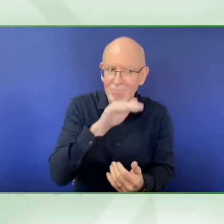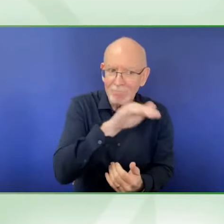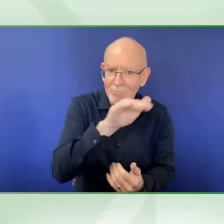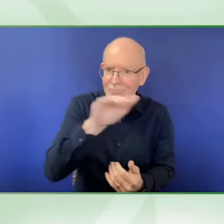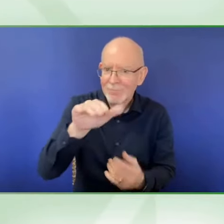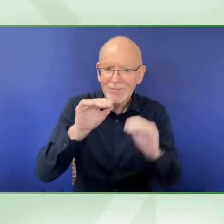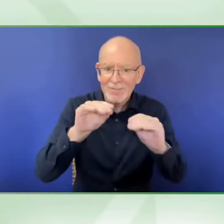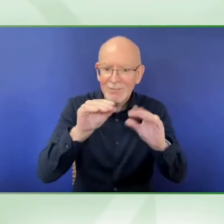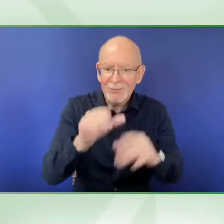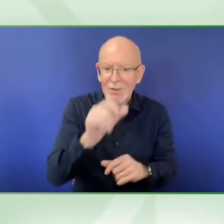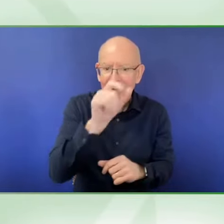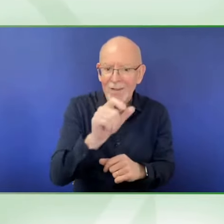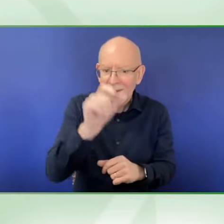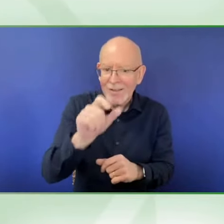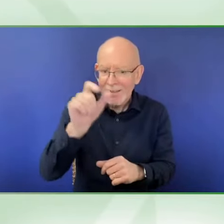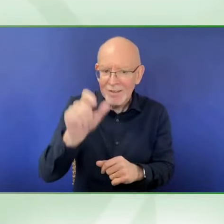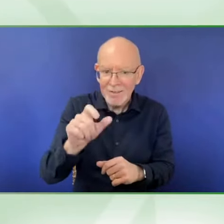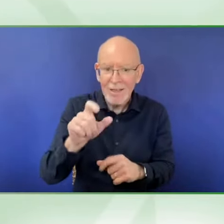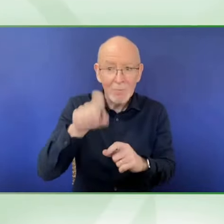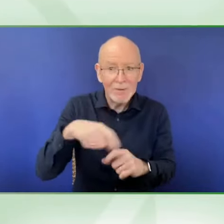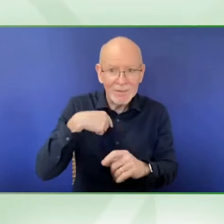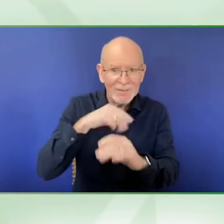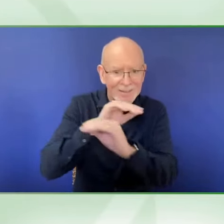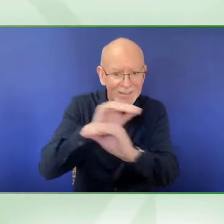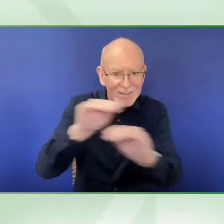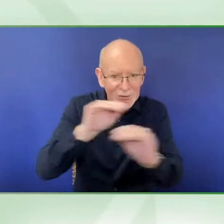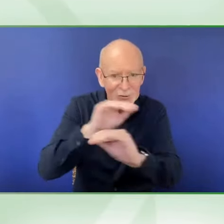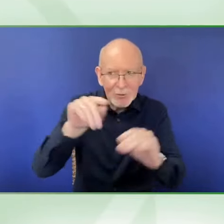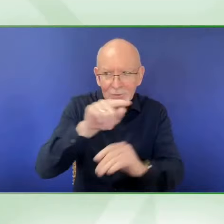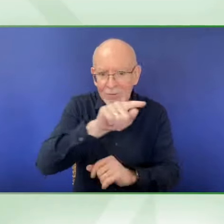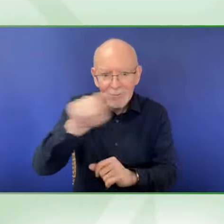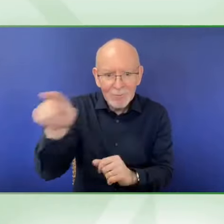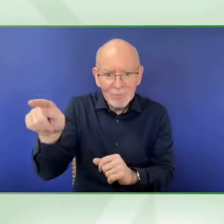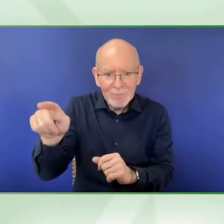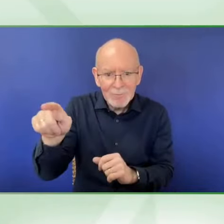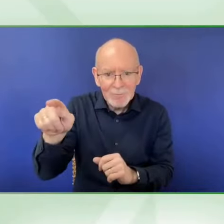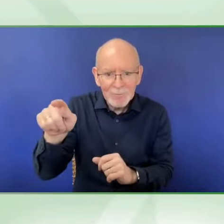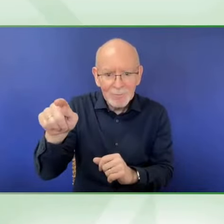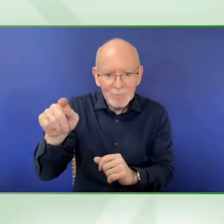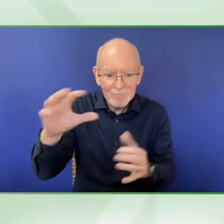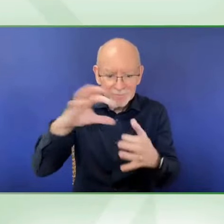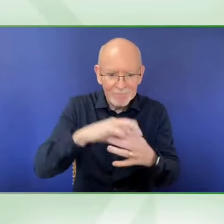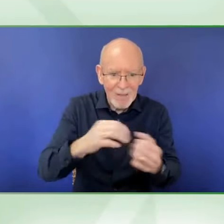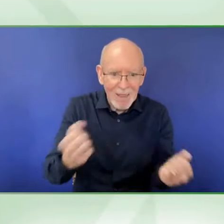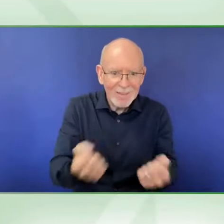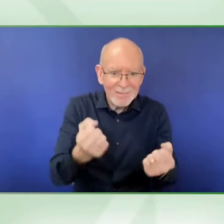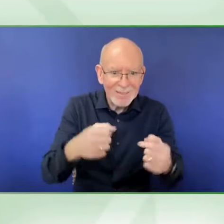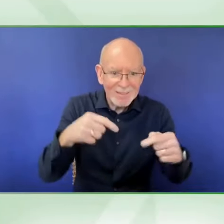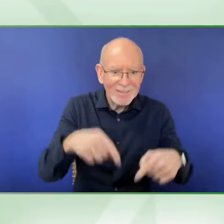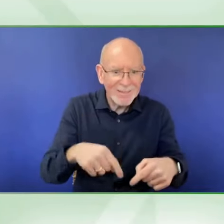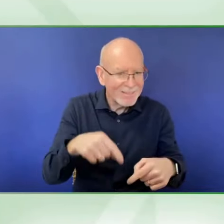the message, and you can reach where you cannot do in other way.